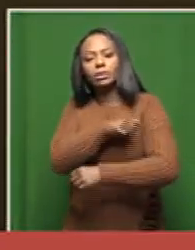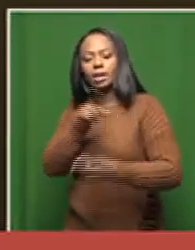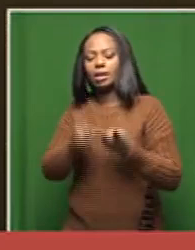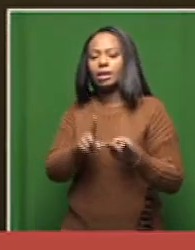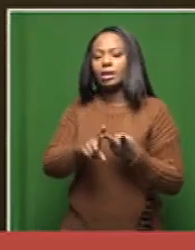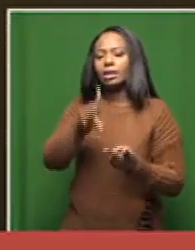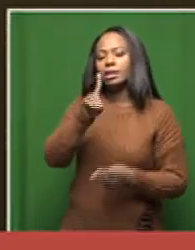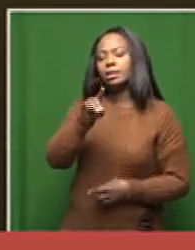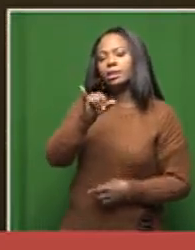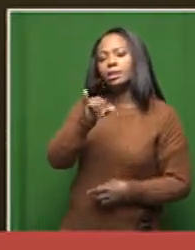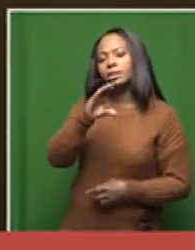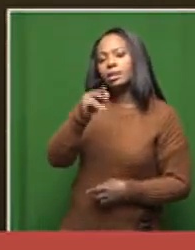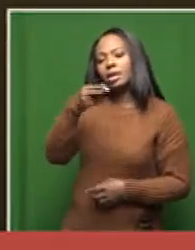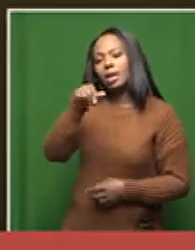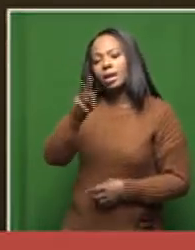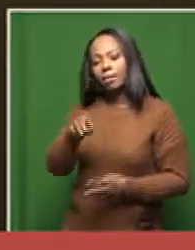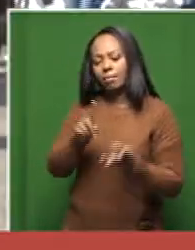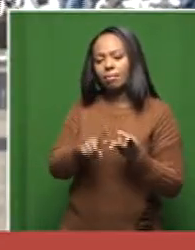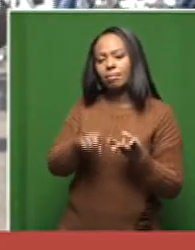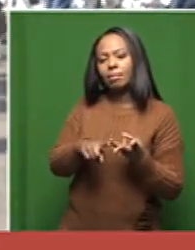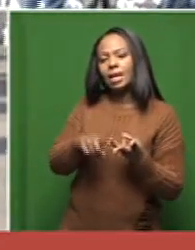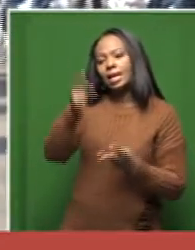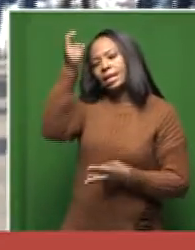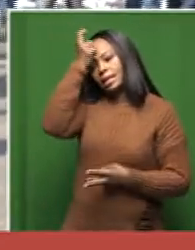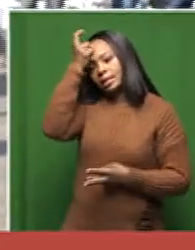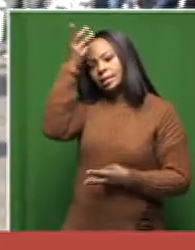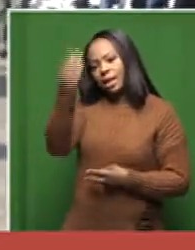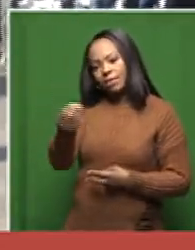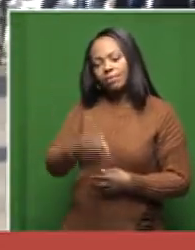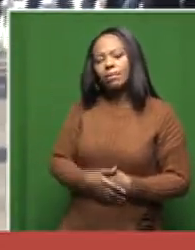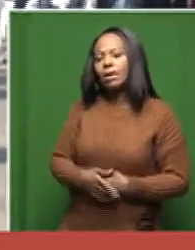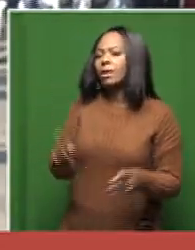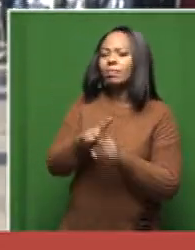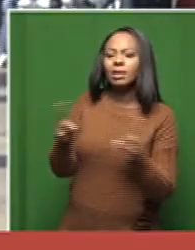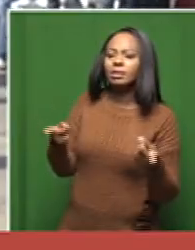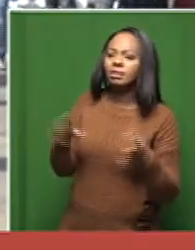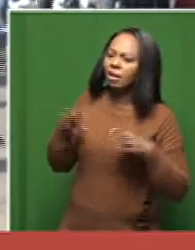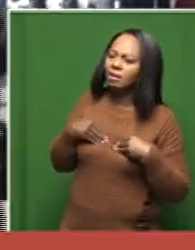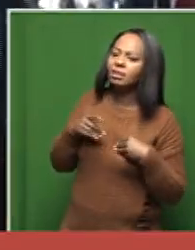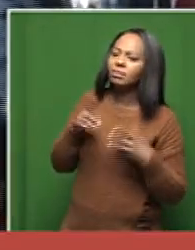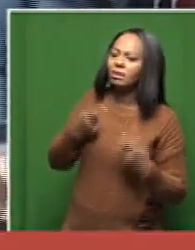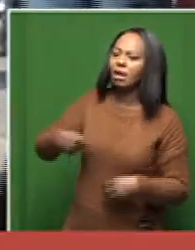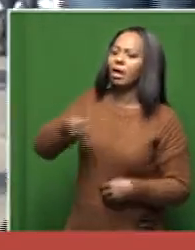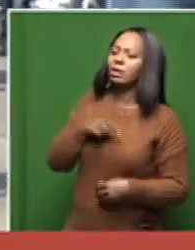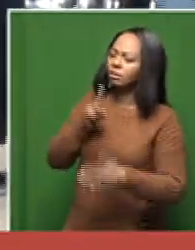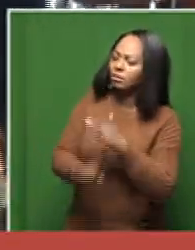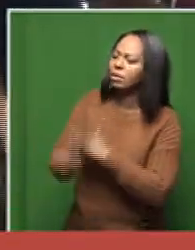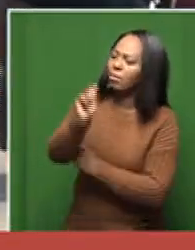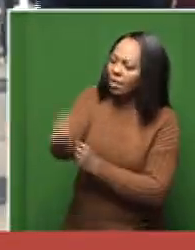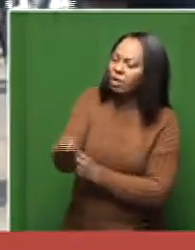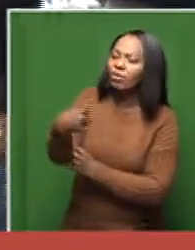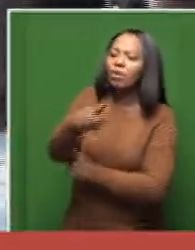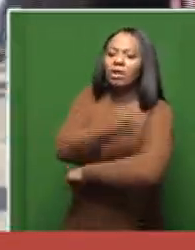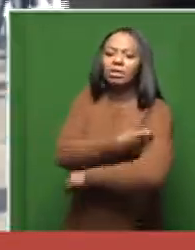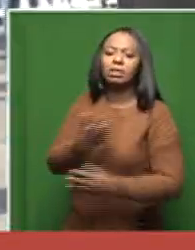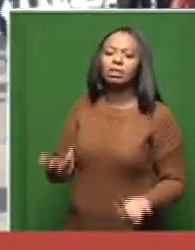discounts, we've got clicks. Why can't they allow us then to go if ever we must pay for that vaccination? Because